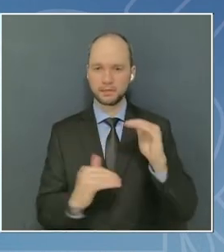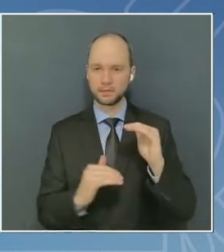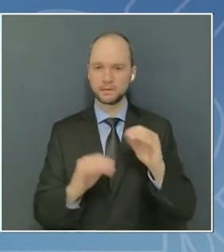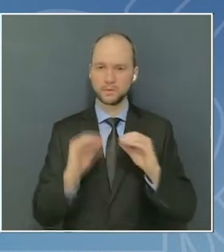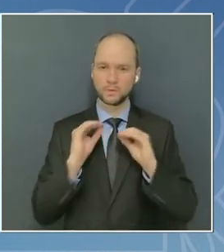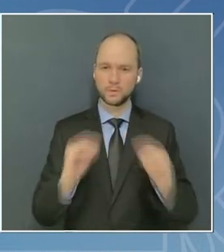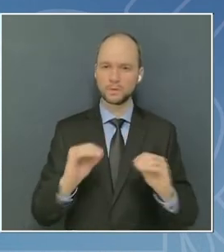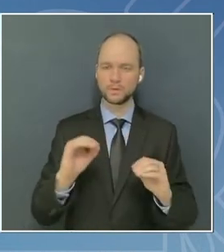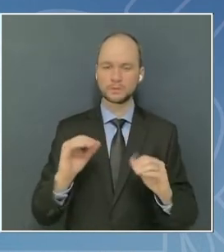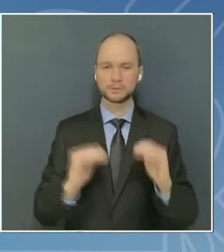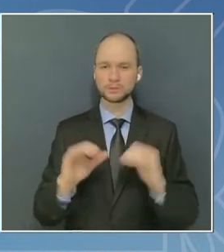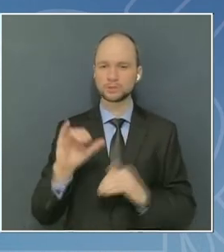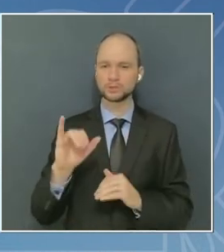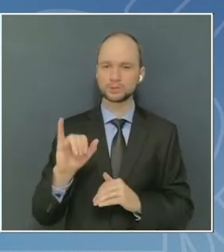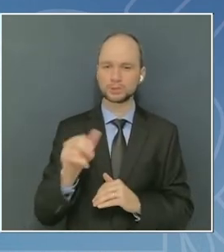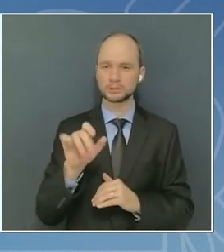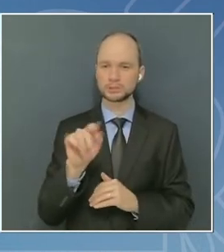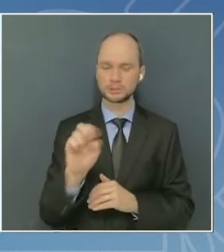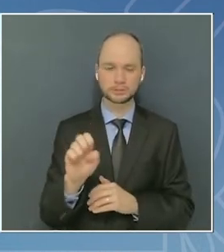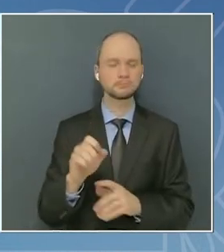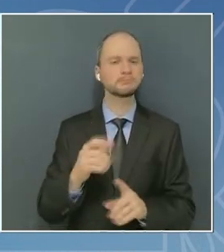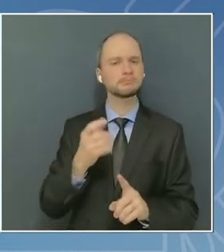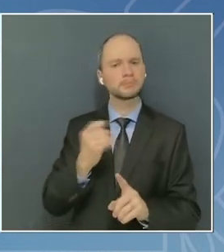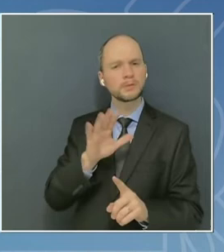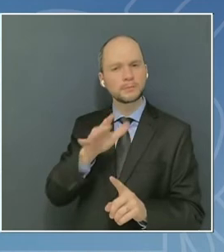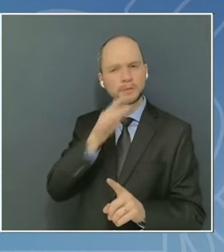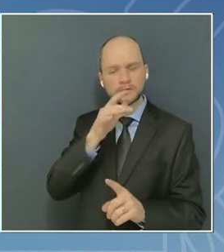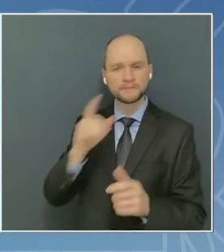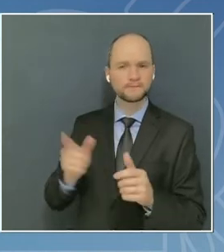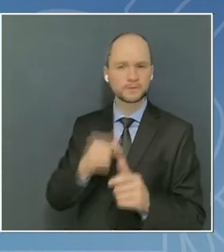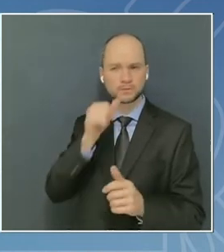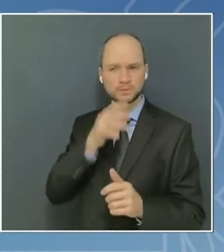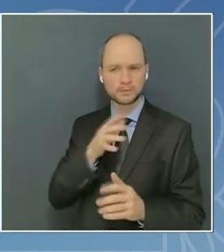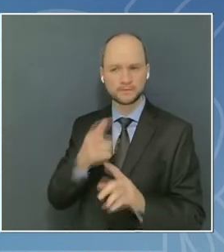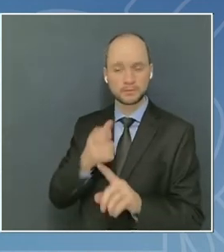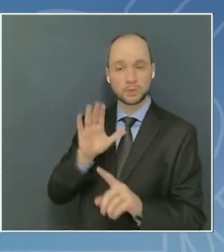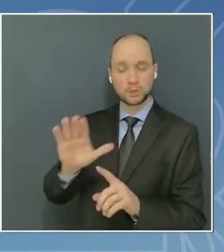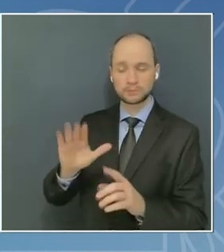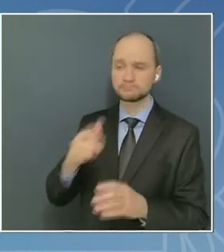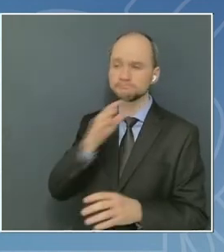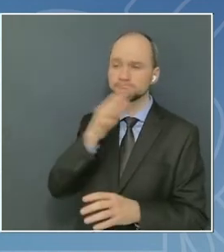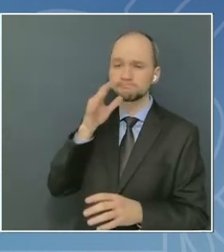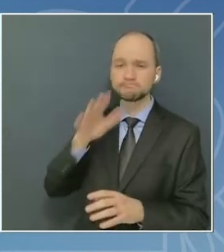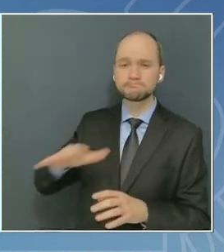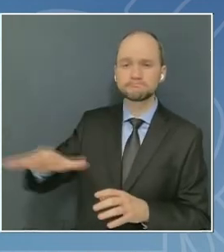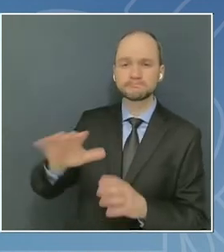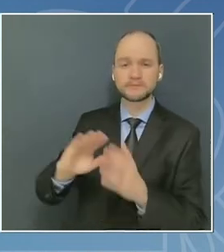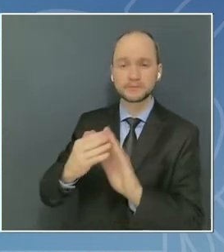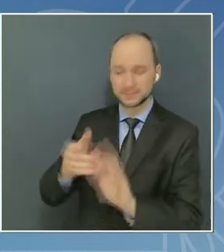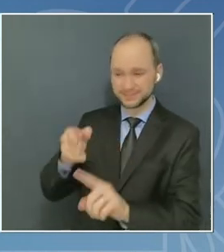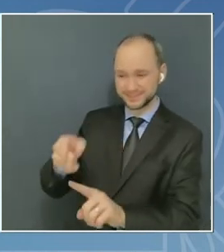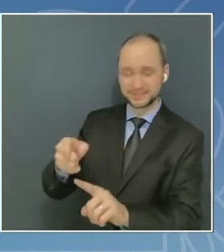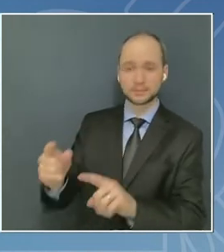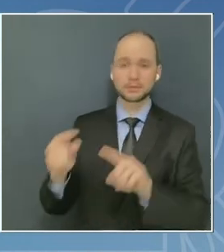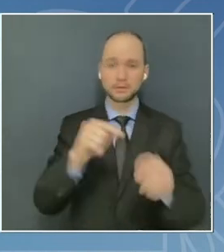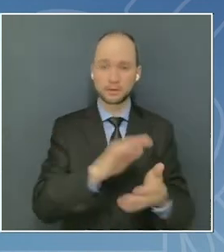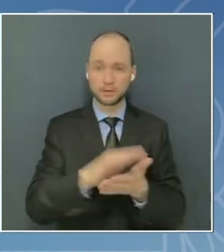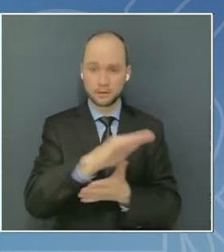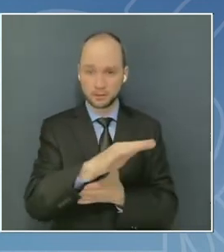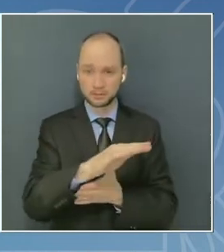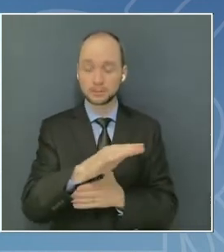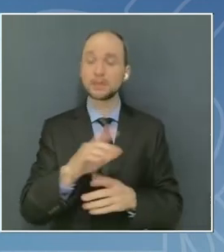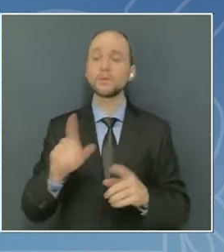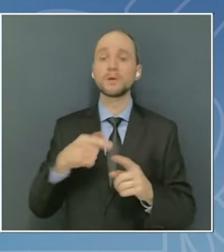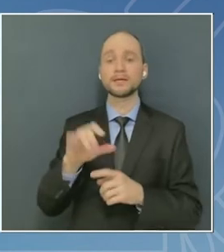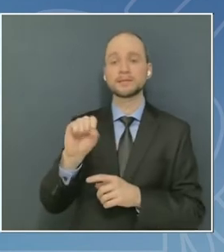was the first woman from her rural village in Vietnam to go to college, and she came to the United States as a refugee when Saigon fell.